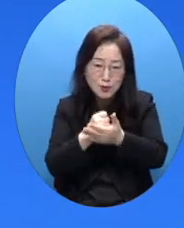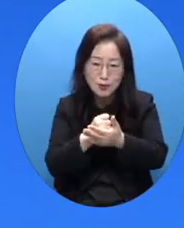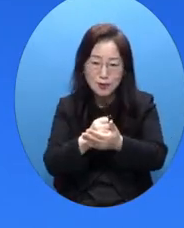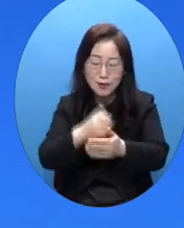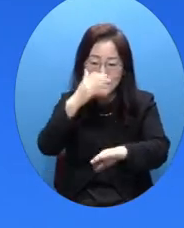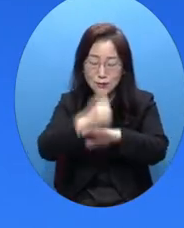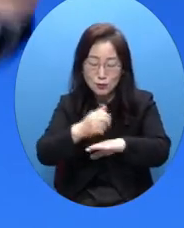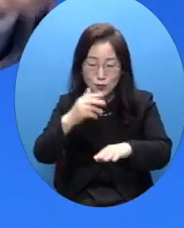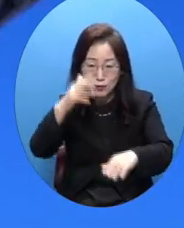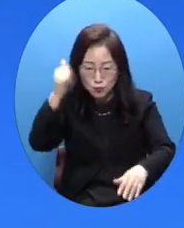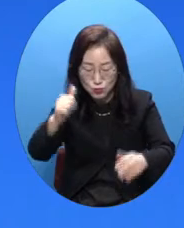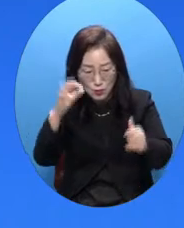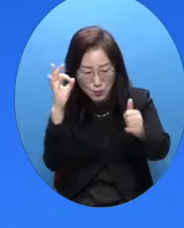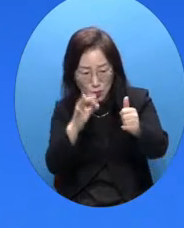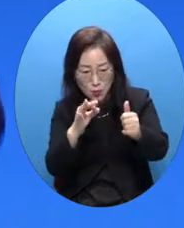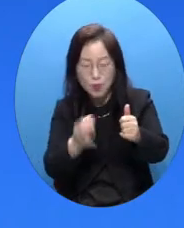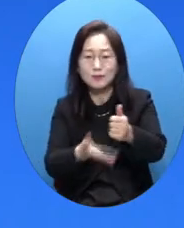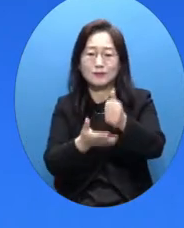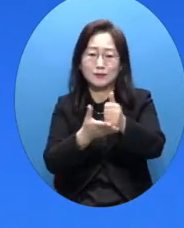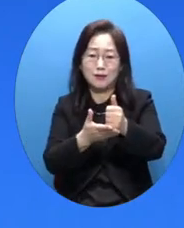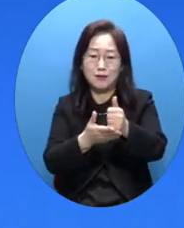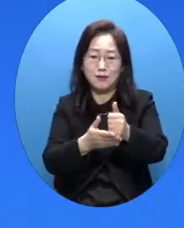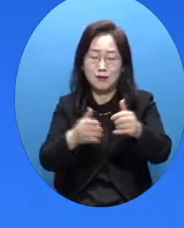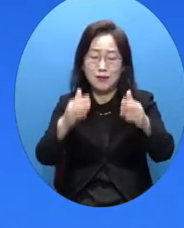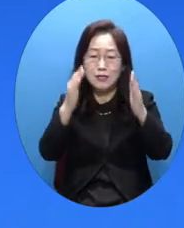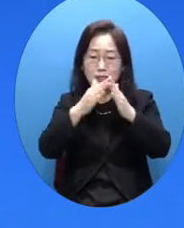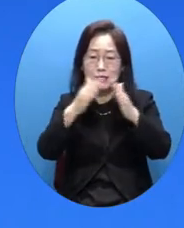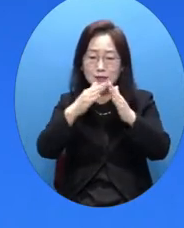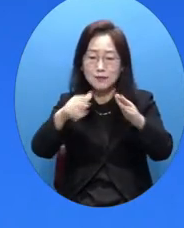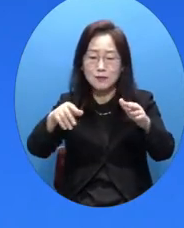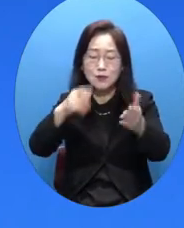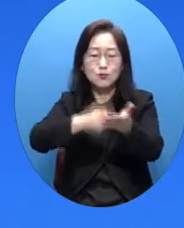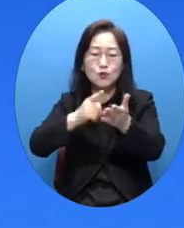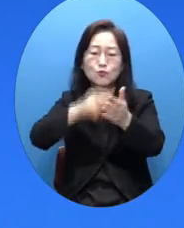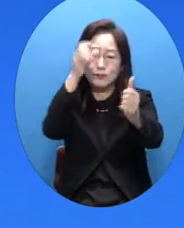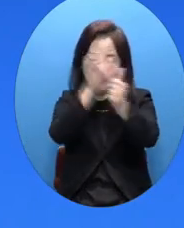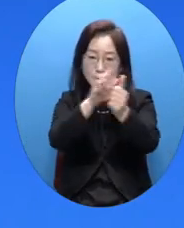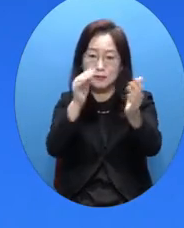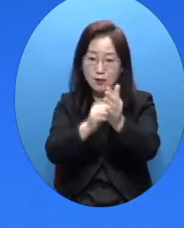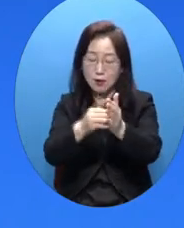made him to enjoy prosperity and his master